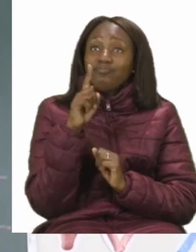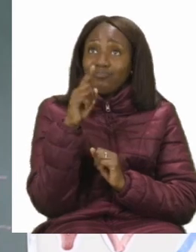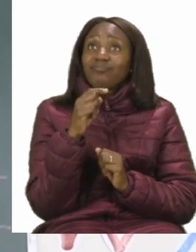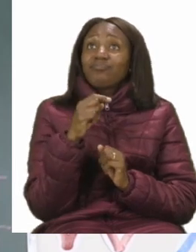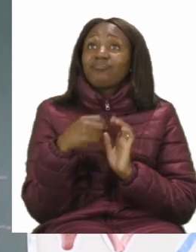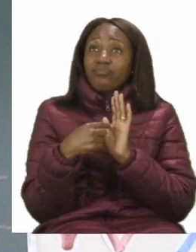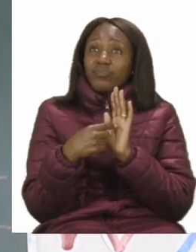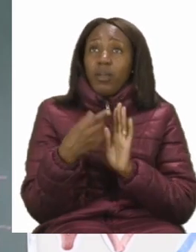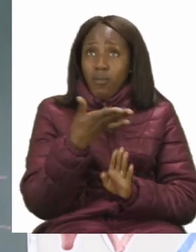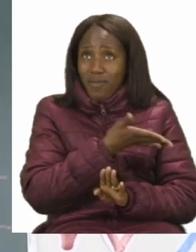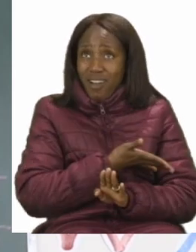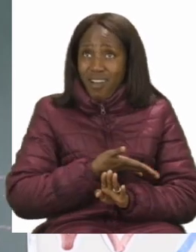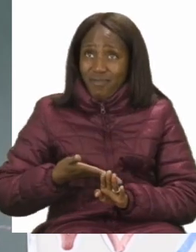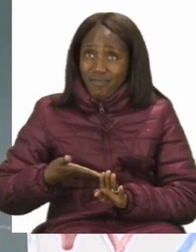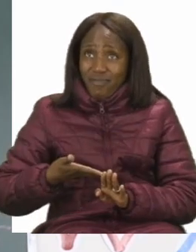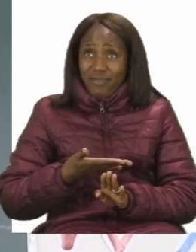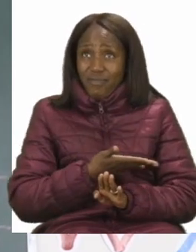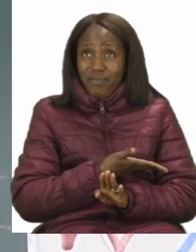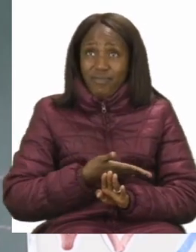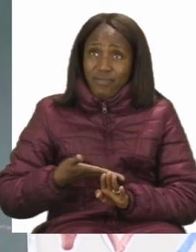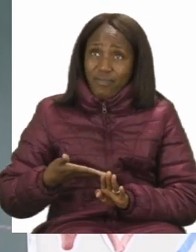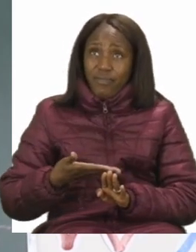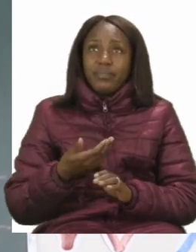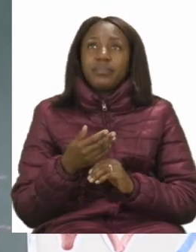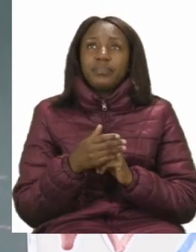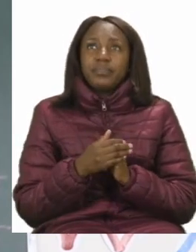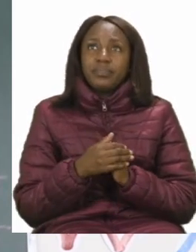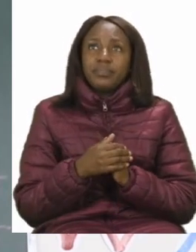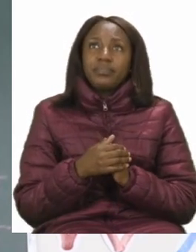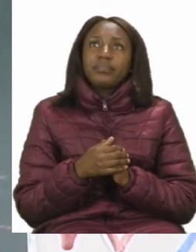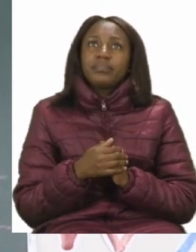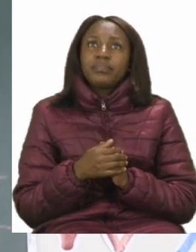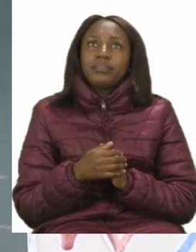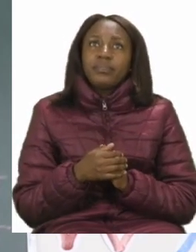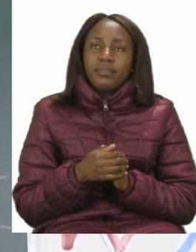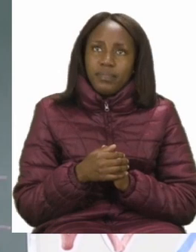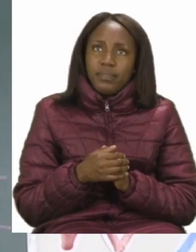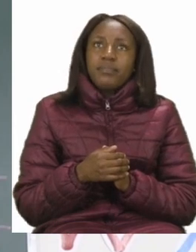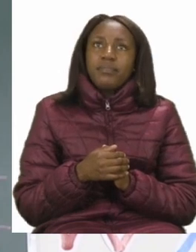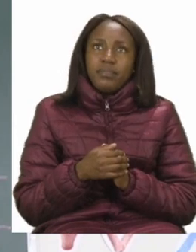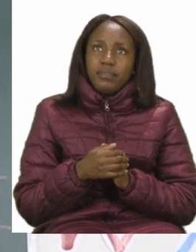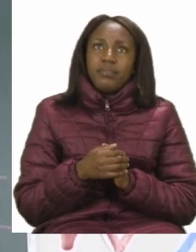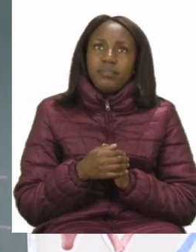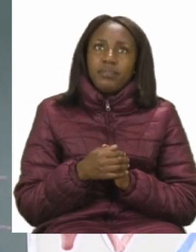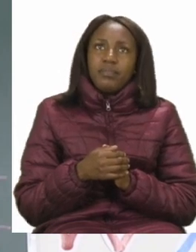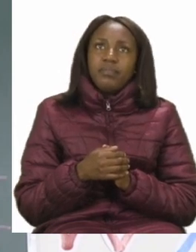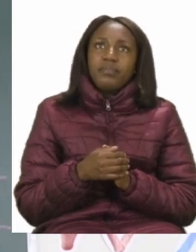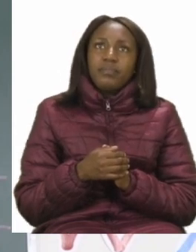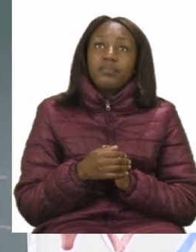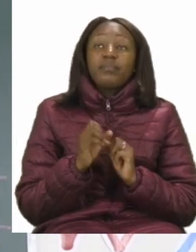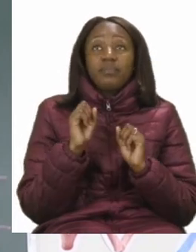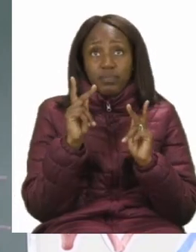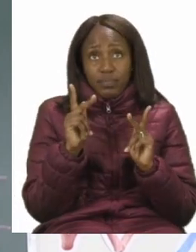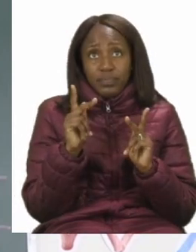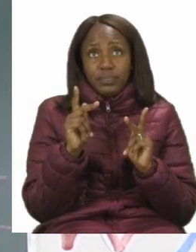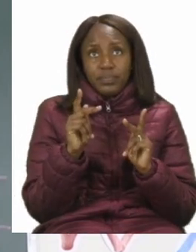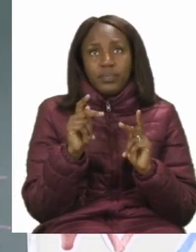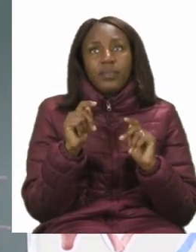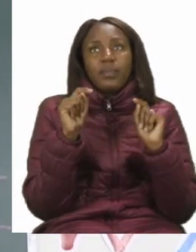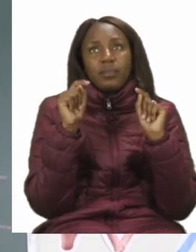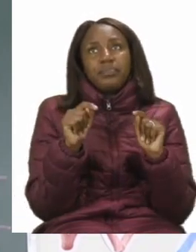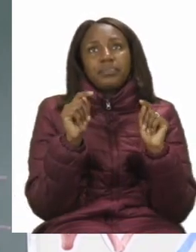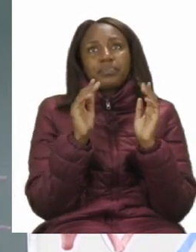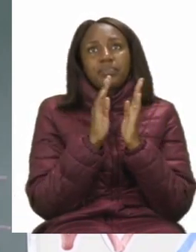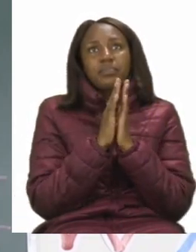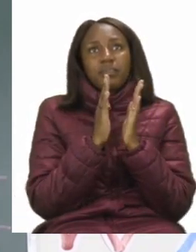shows 30 minutes or half an hour later. Okay, now boys